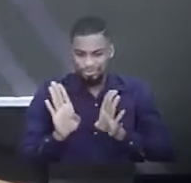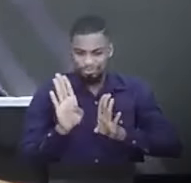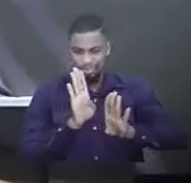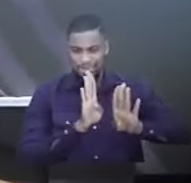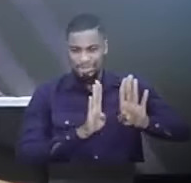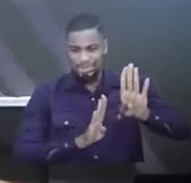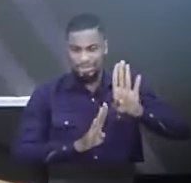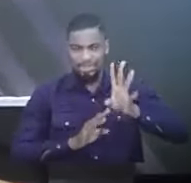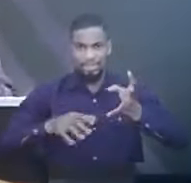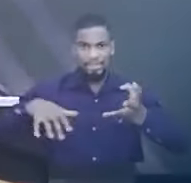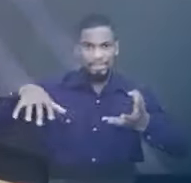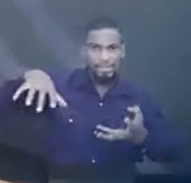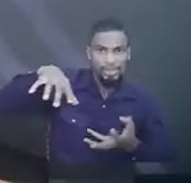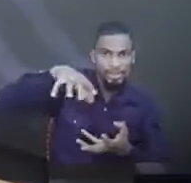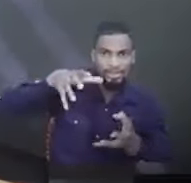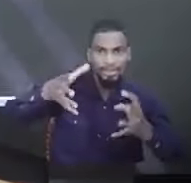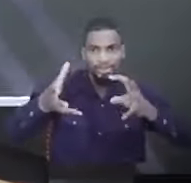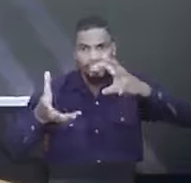chanting.